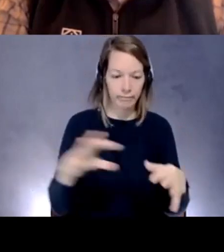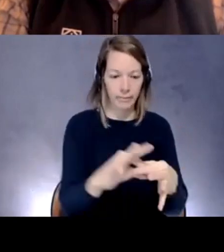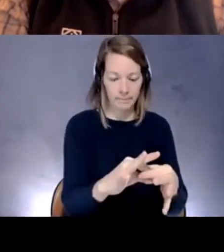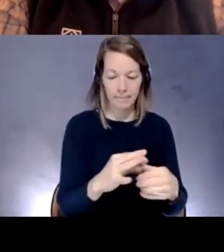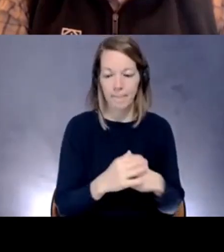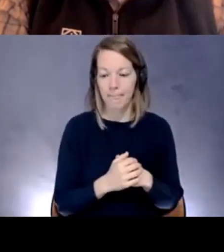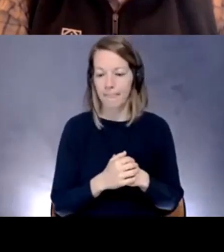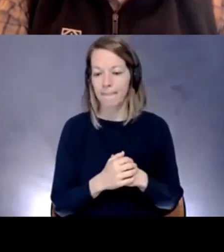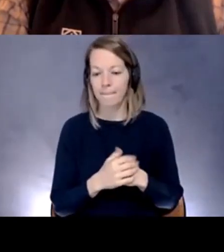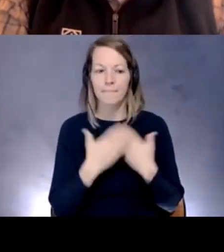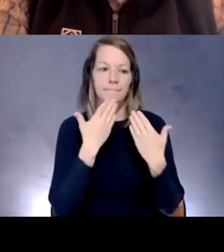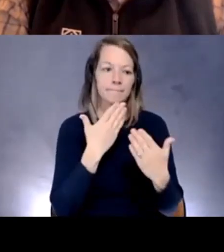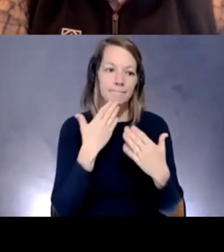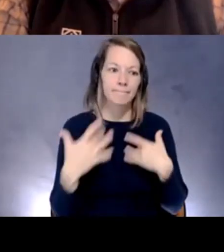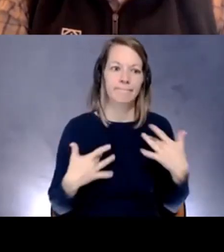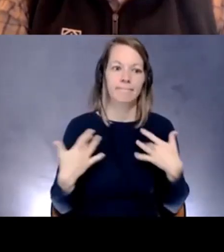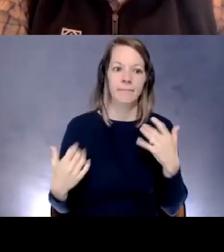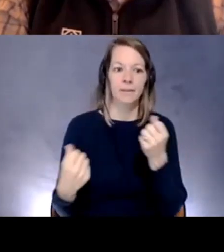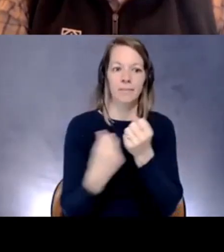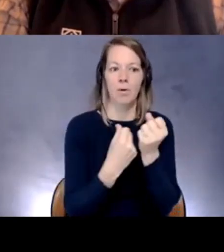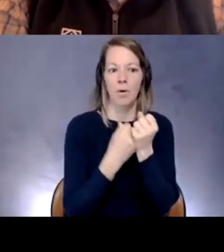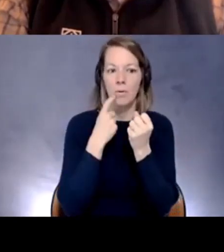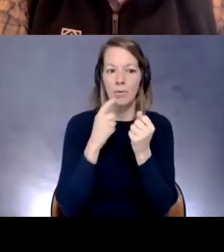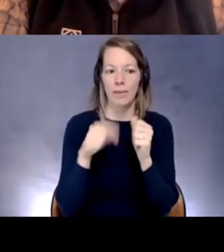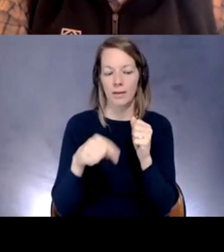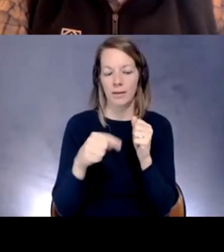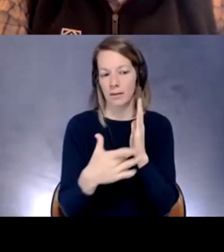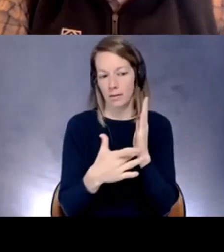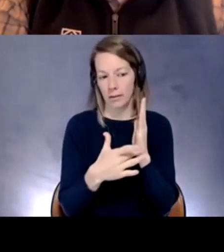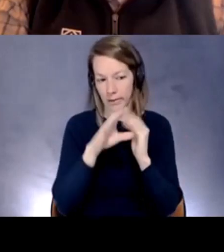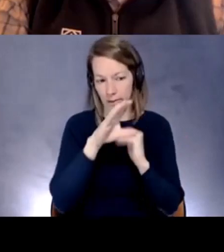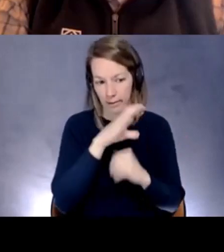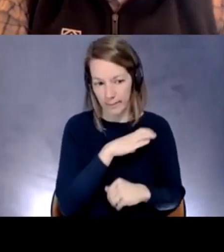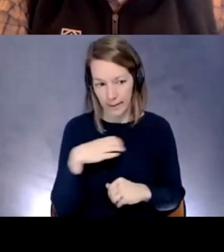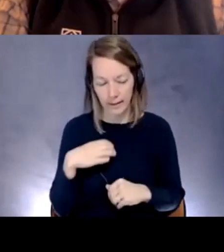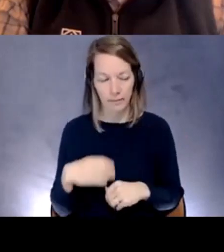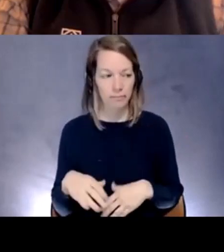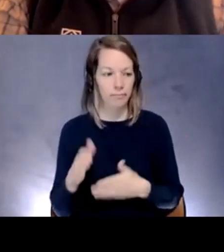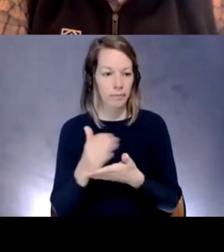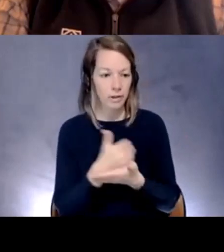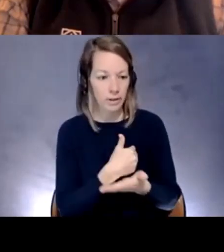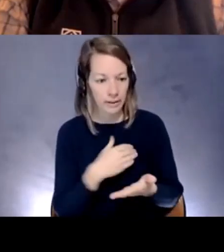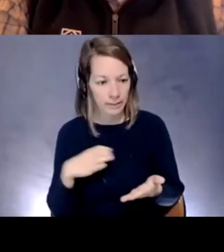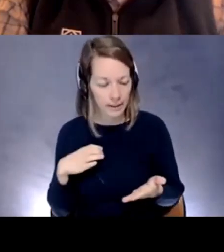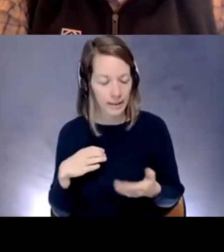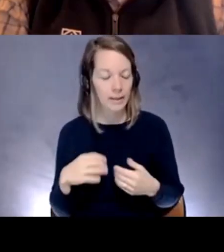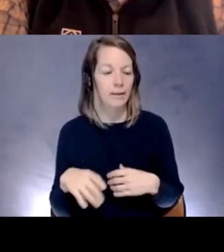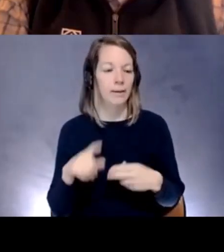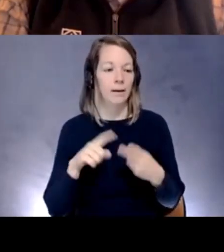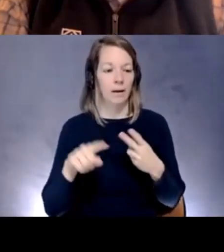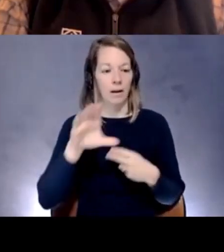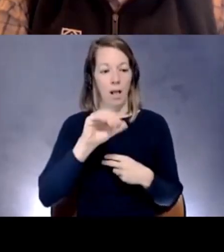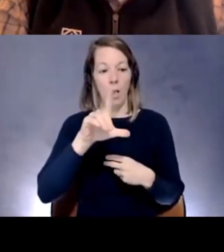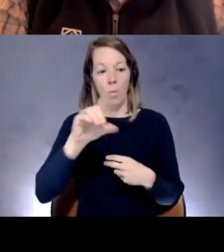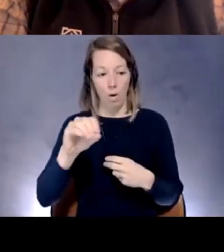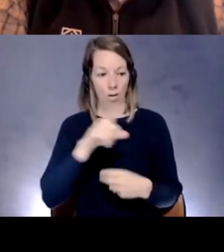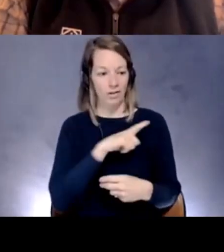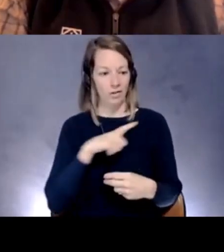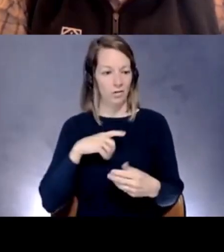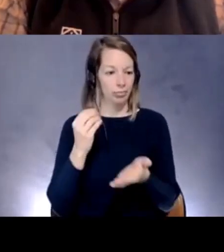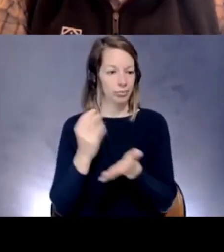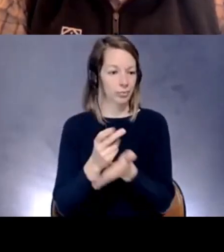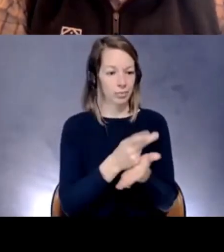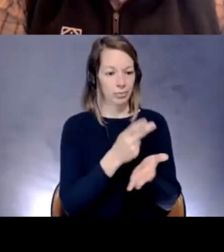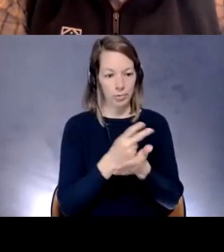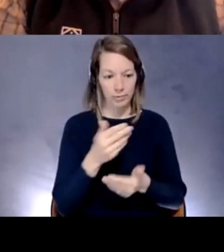appreciate the enthusiastic support of the Joint Technology Committee, Joint Budget Committee, and Colorado Legislature in approving these funds and